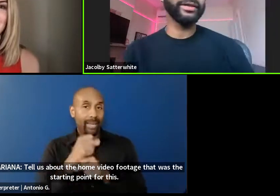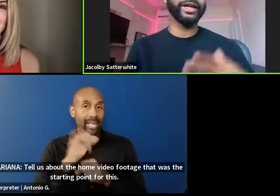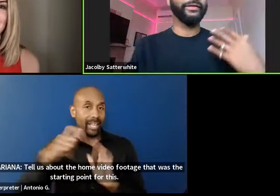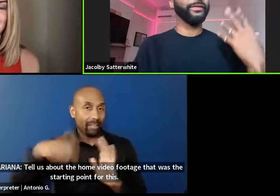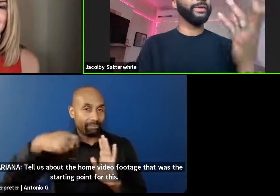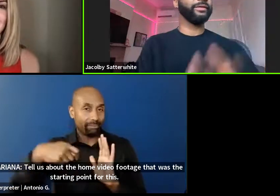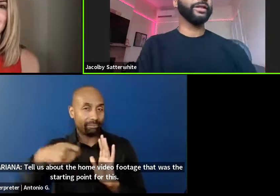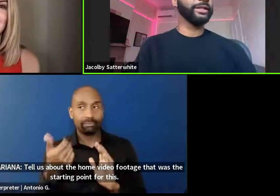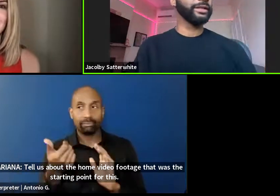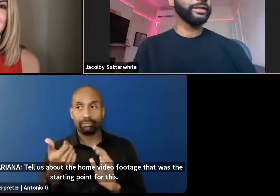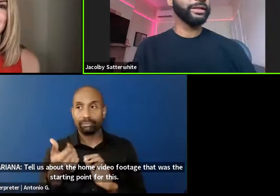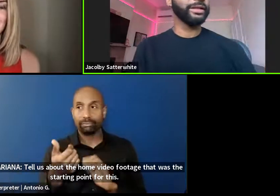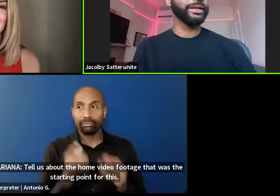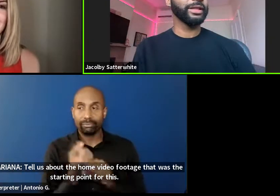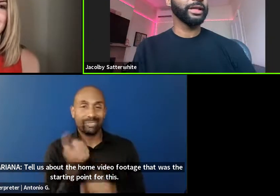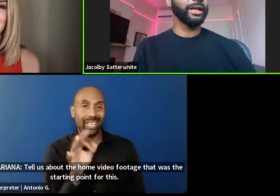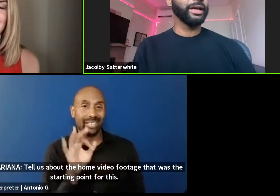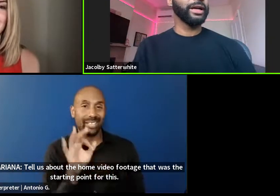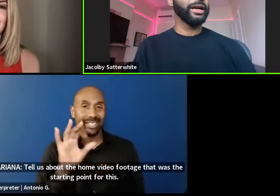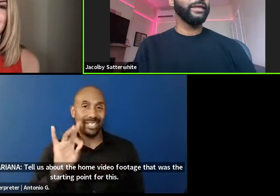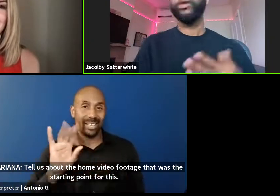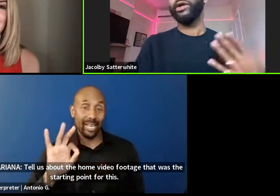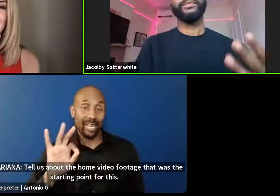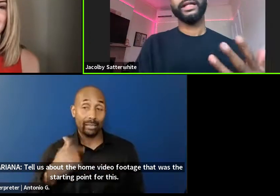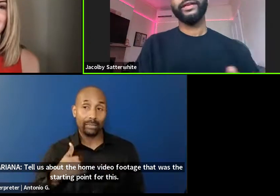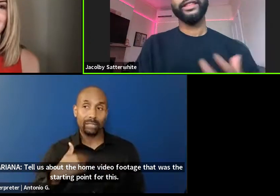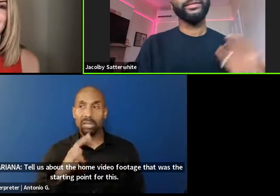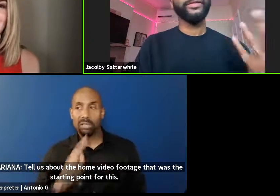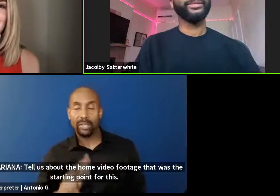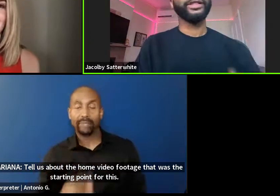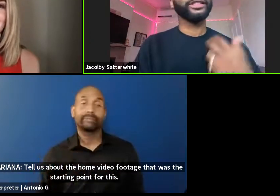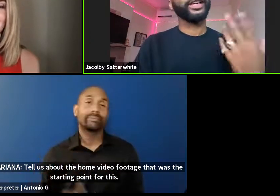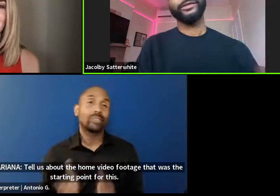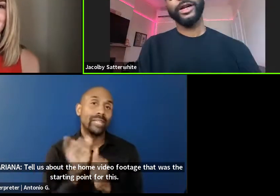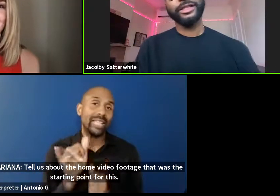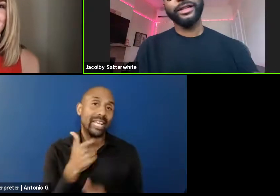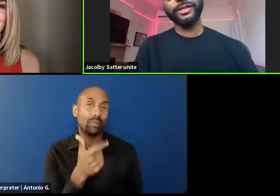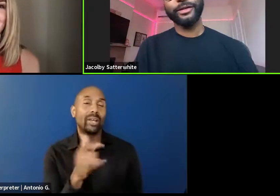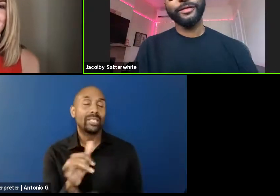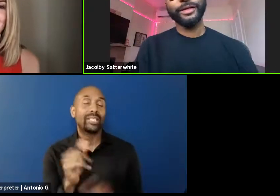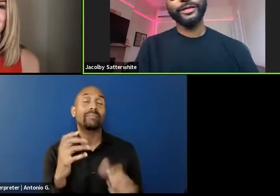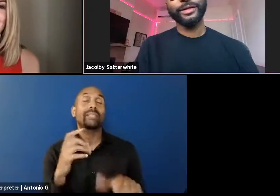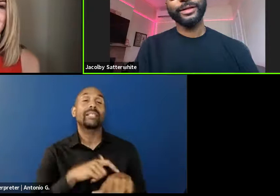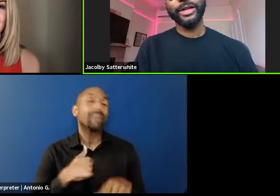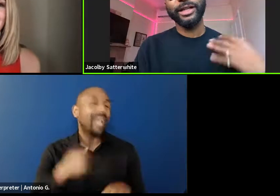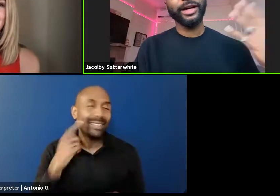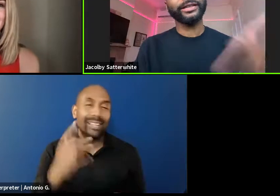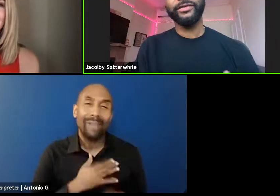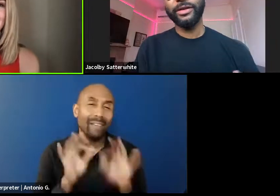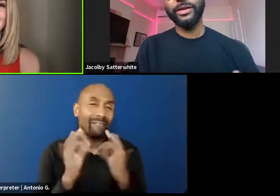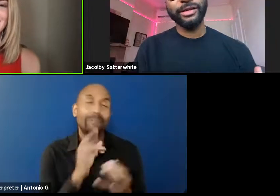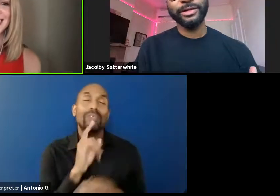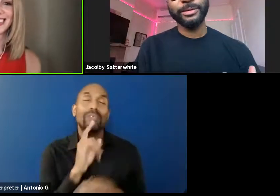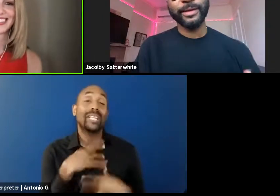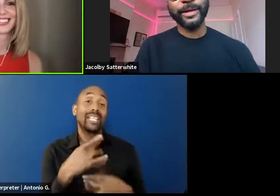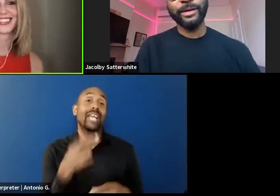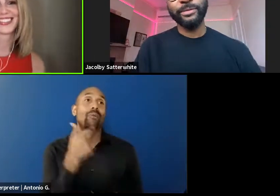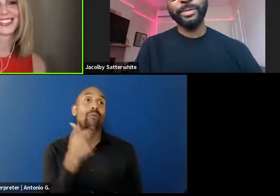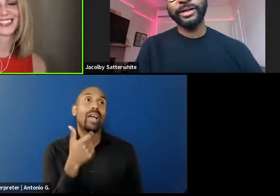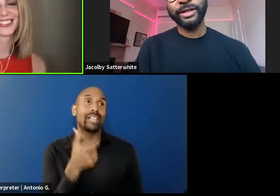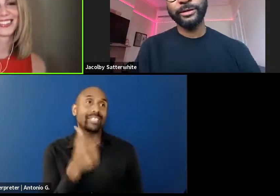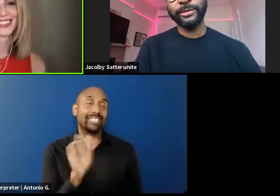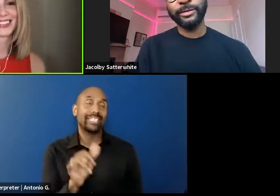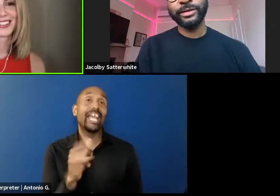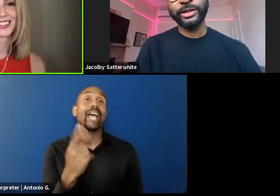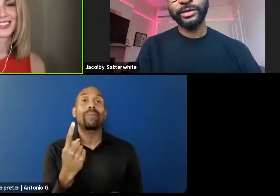obsessed with it, like, for many reasons throughout my life. I think my family just liked watching that video over and over. We had lots of fun videos, but that